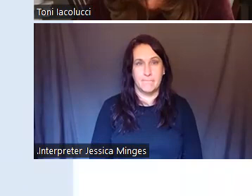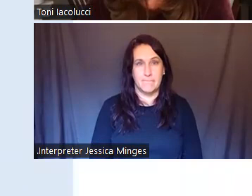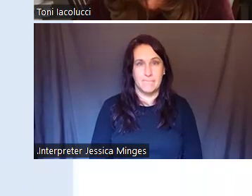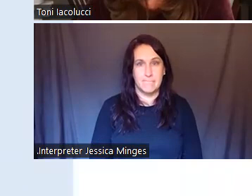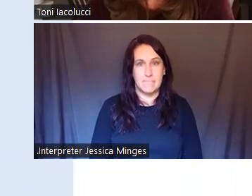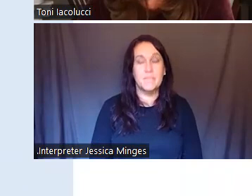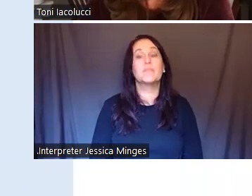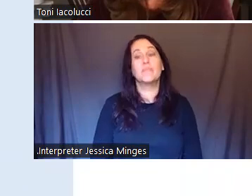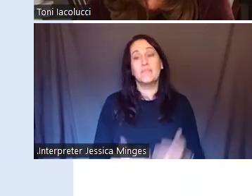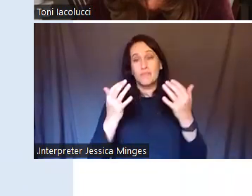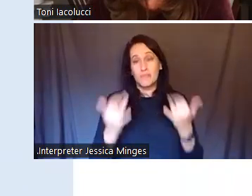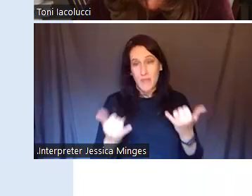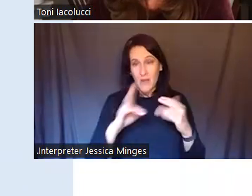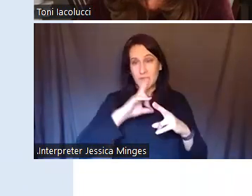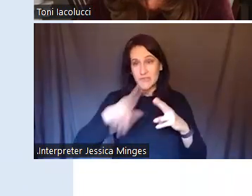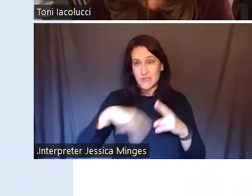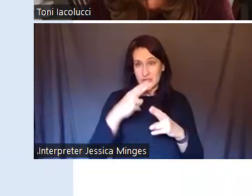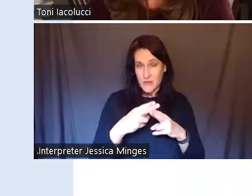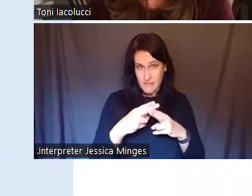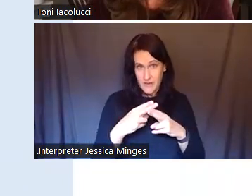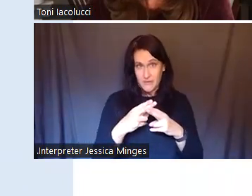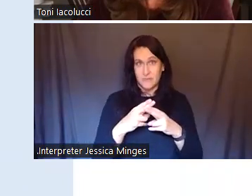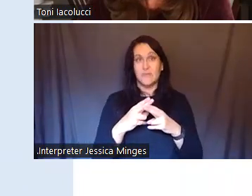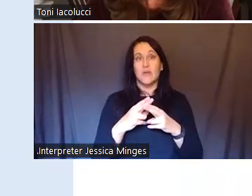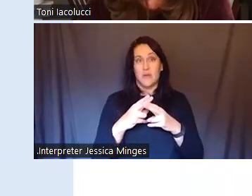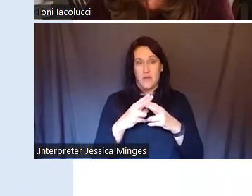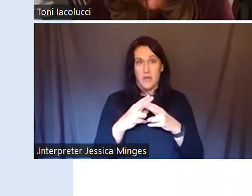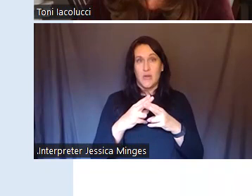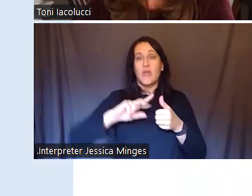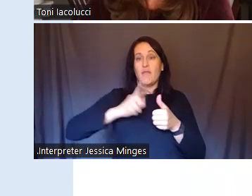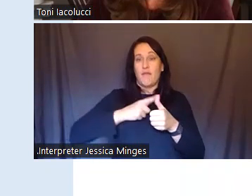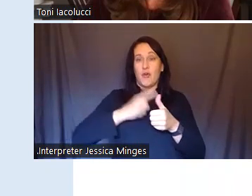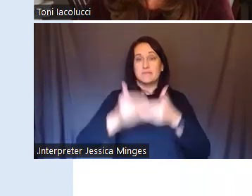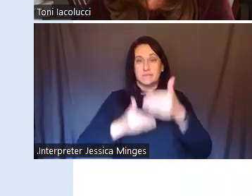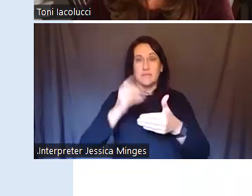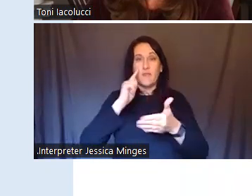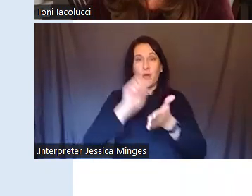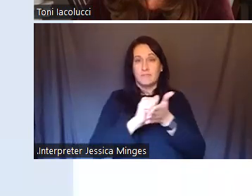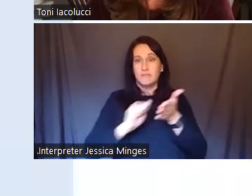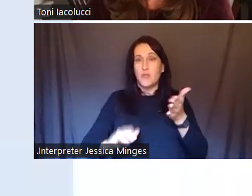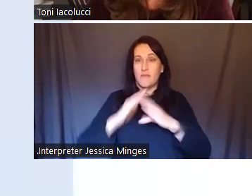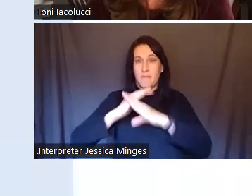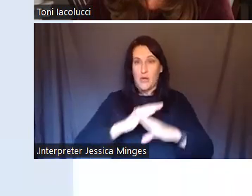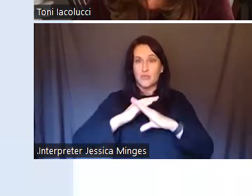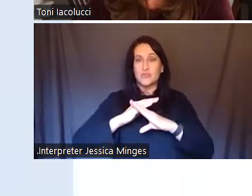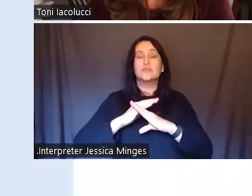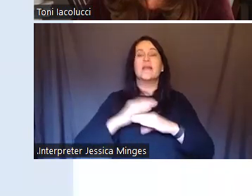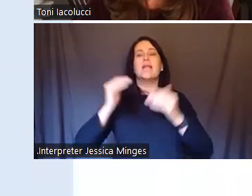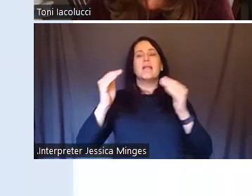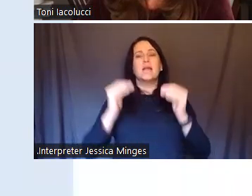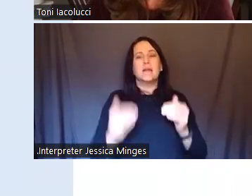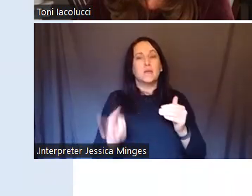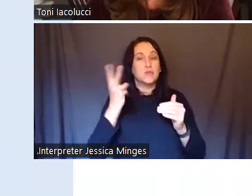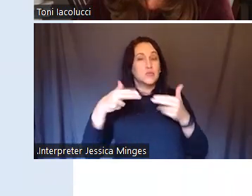So I'm going to talk just a little bit about the first steps toward removing barriers. The next two